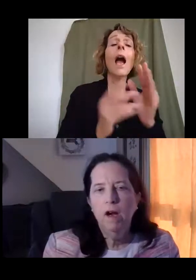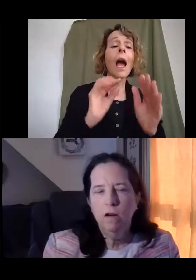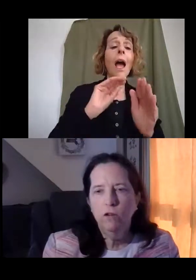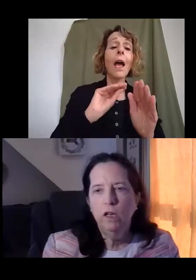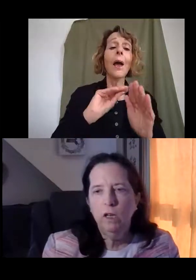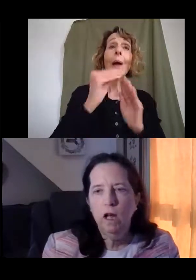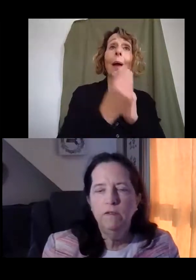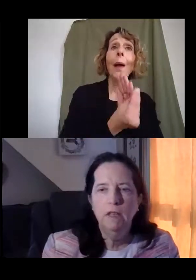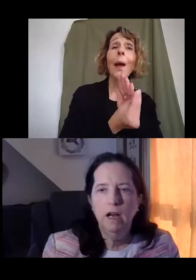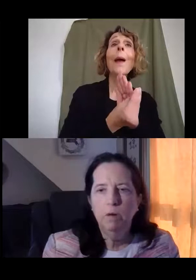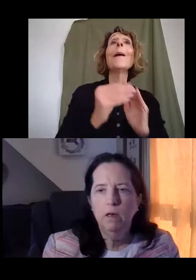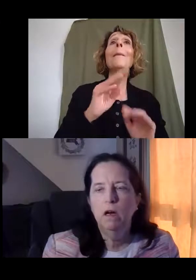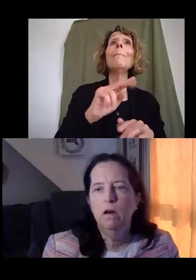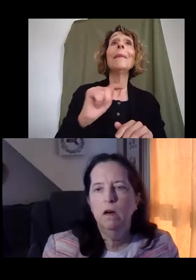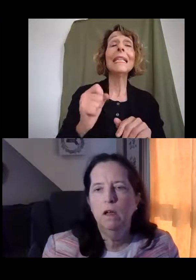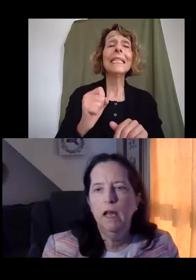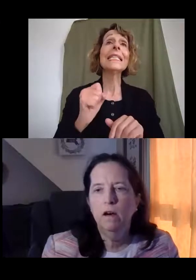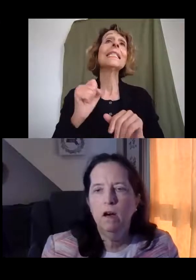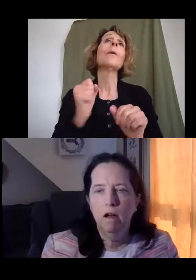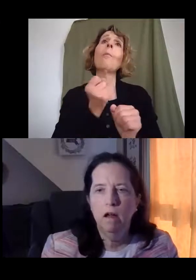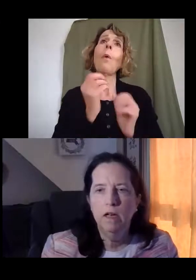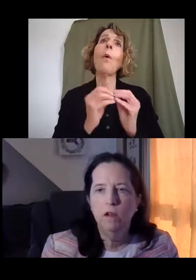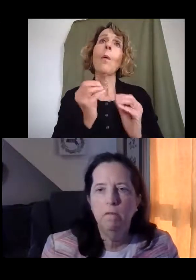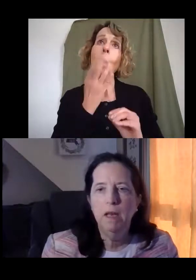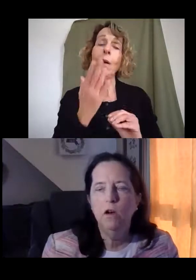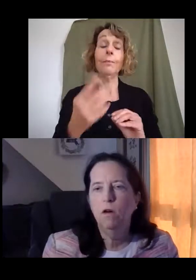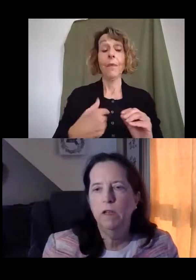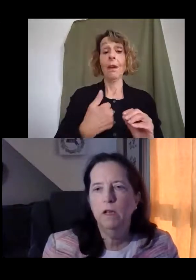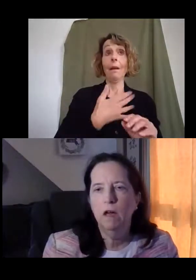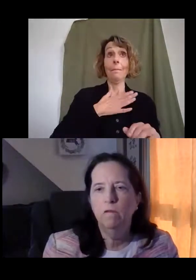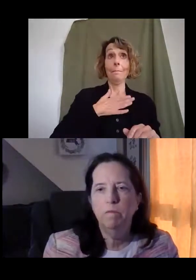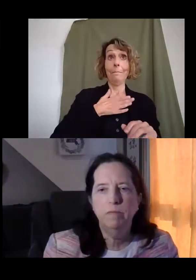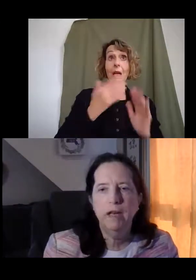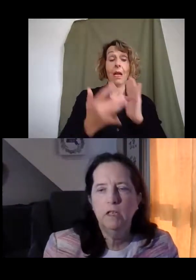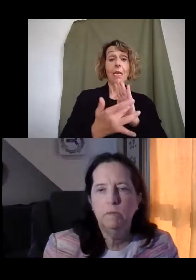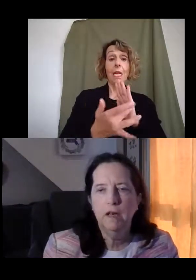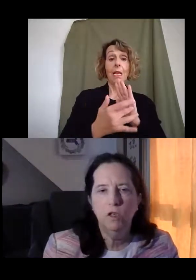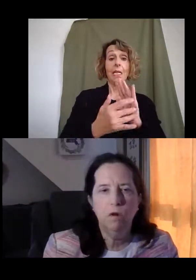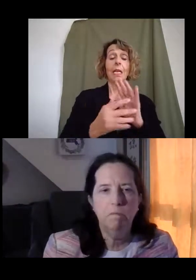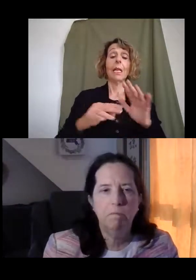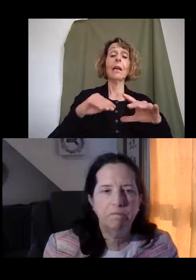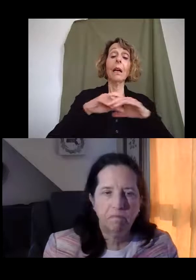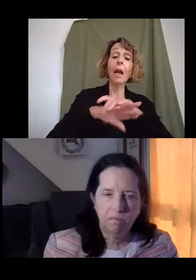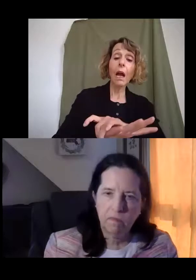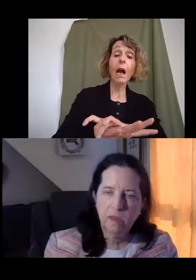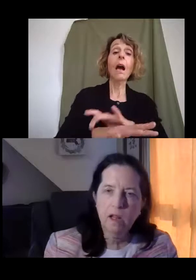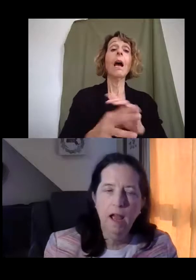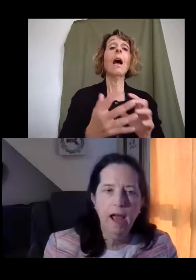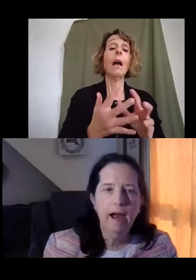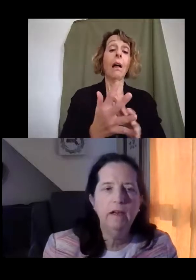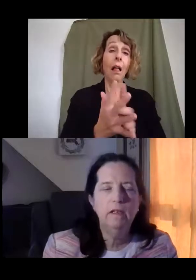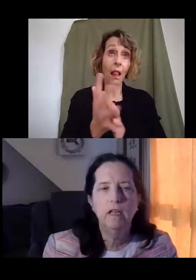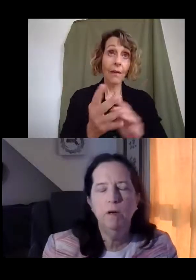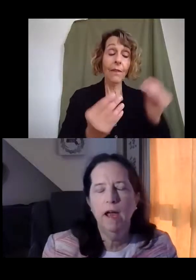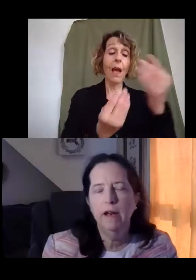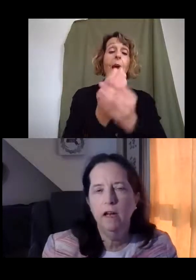I wear usually gloves, and then I put a mitten over the glove. That keeps my hands warm. A